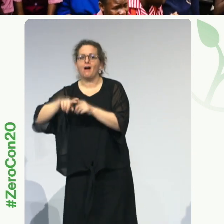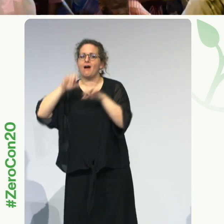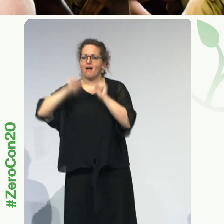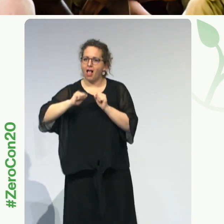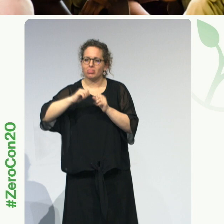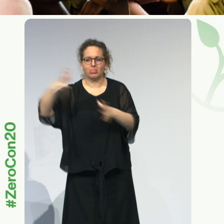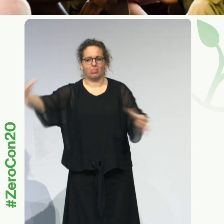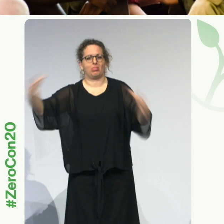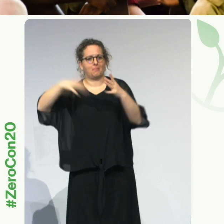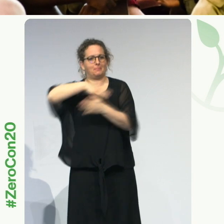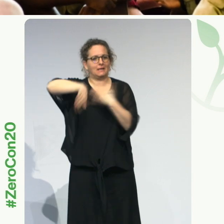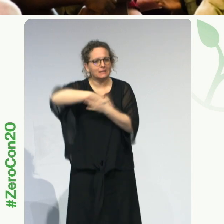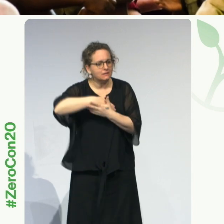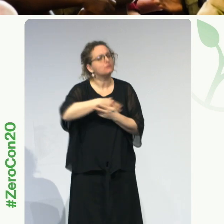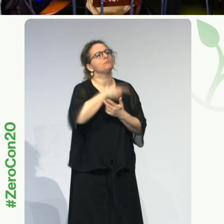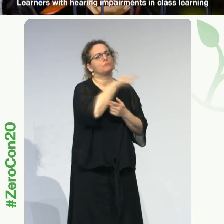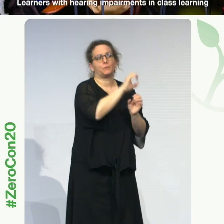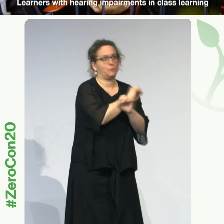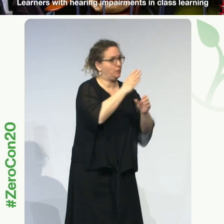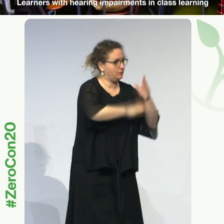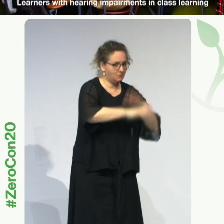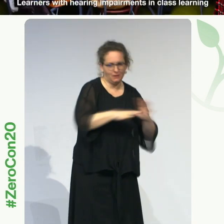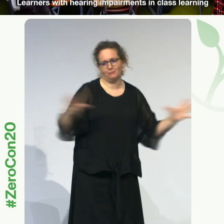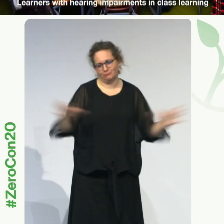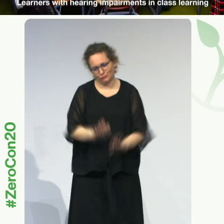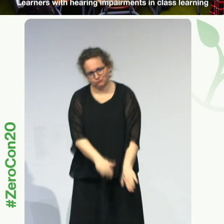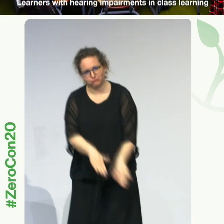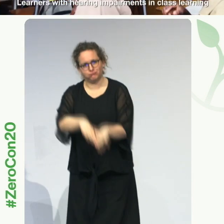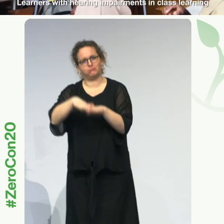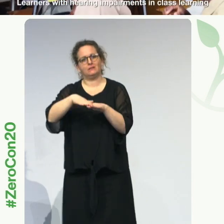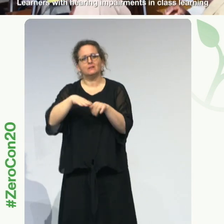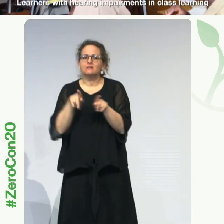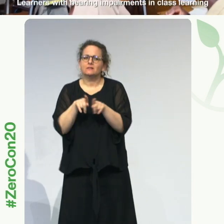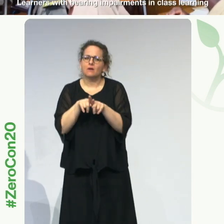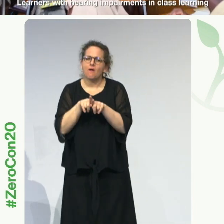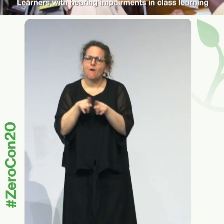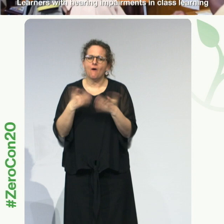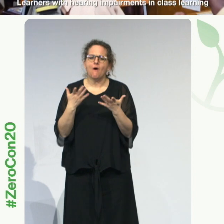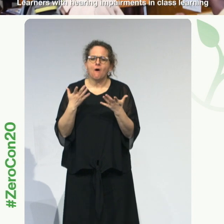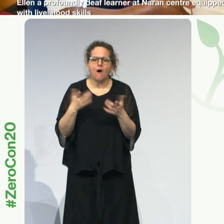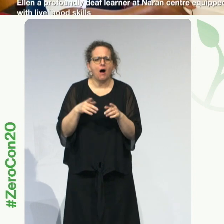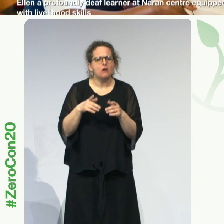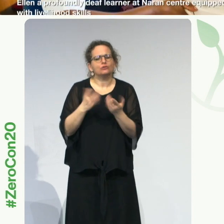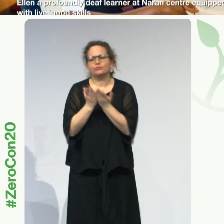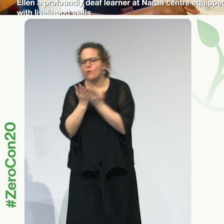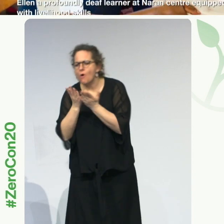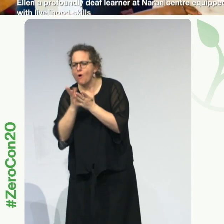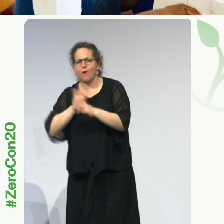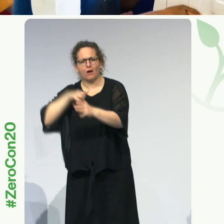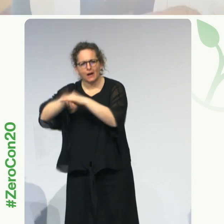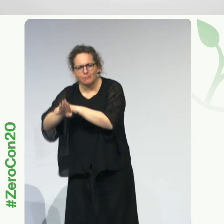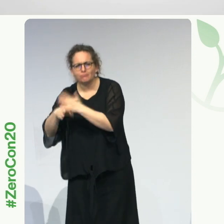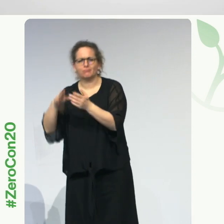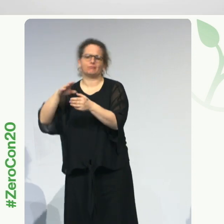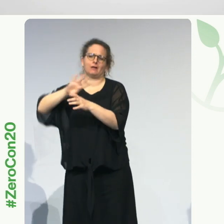early childhood onwards. They also educate local governments, schools, and companies about disability inclusion.